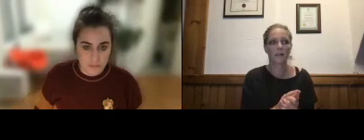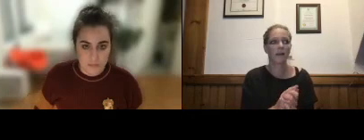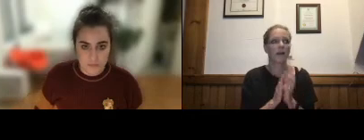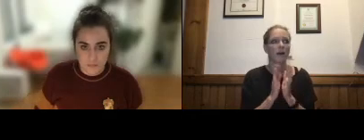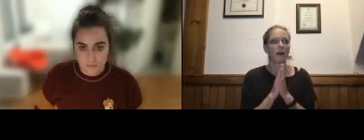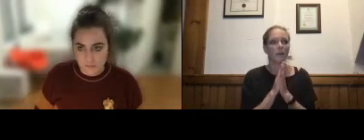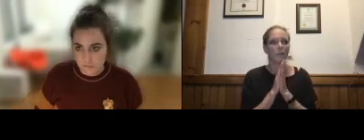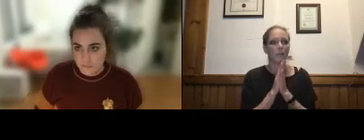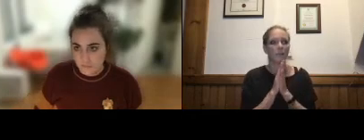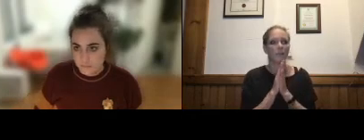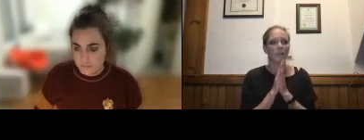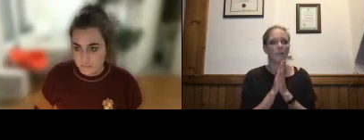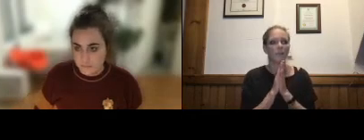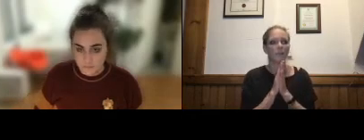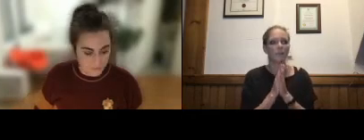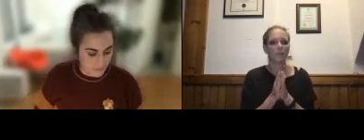this.